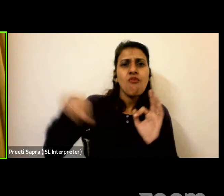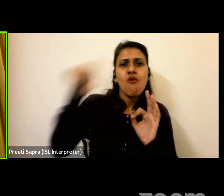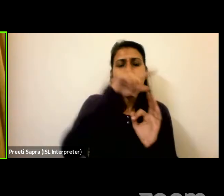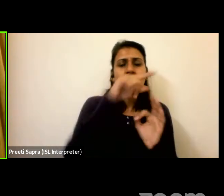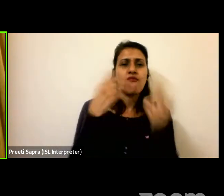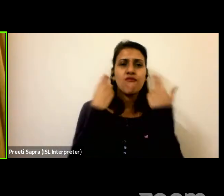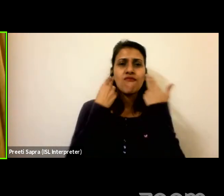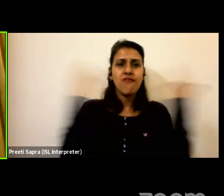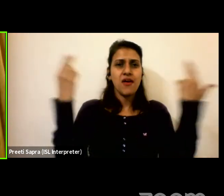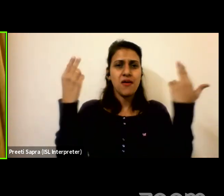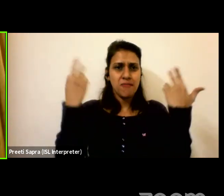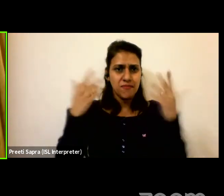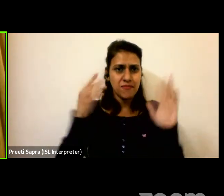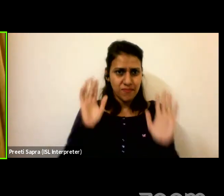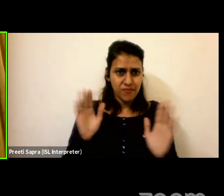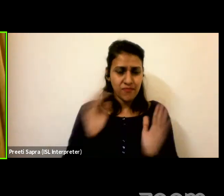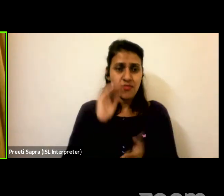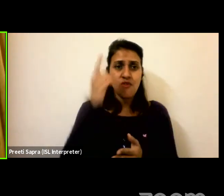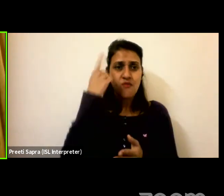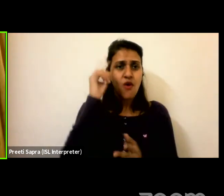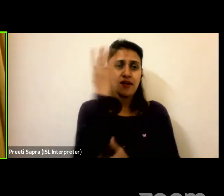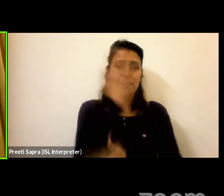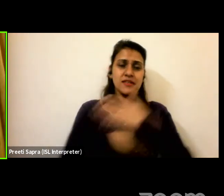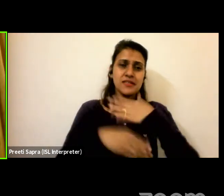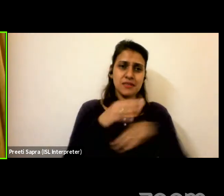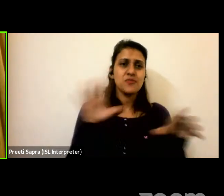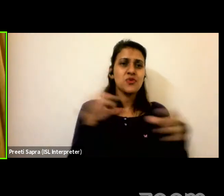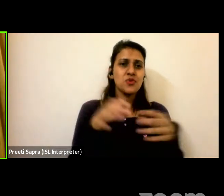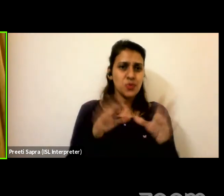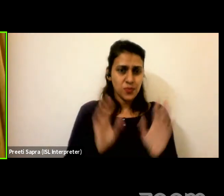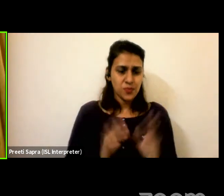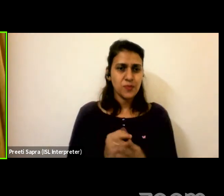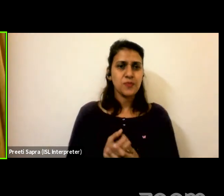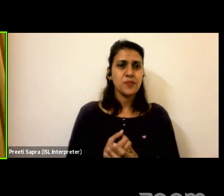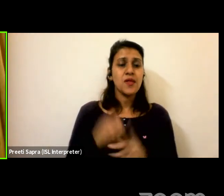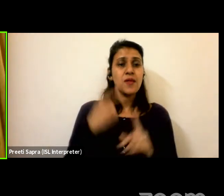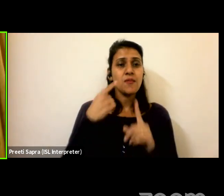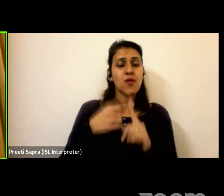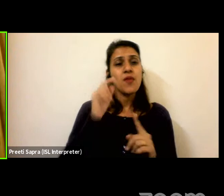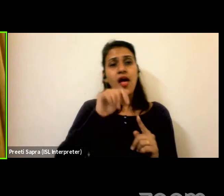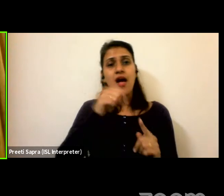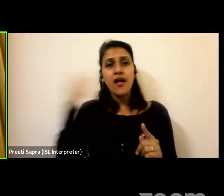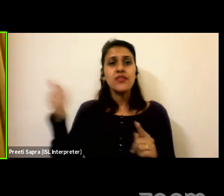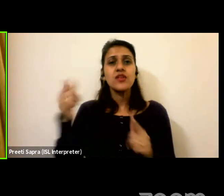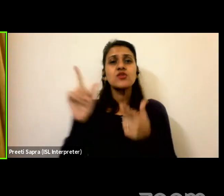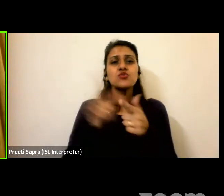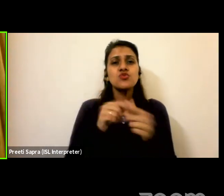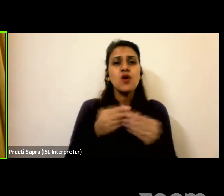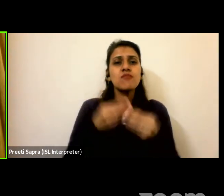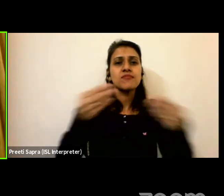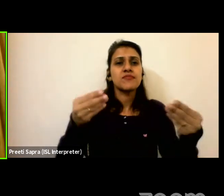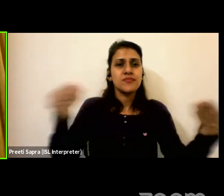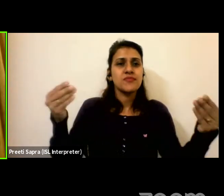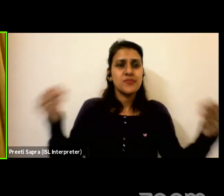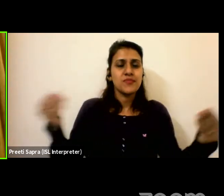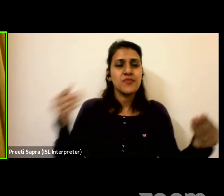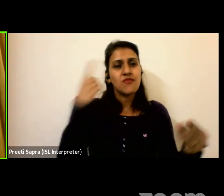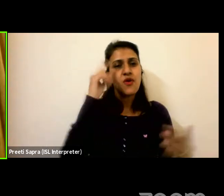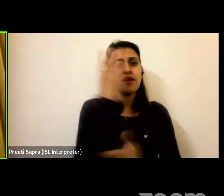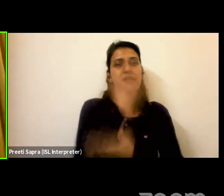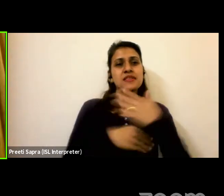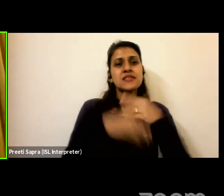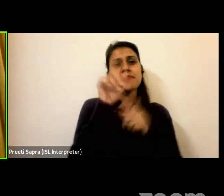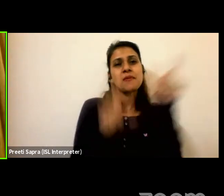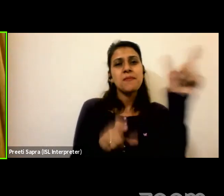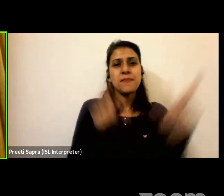honoring people with disabilities and others for promoting employment opportunities for people with